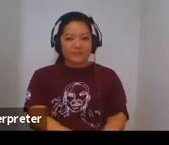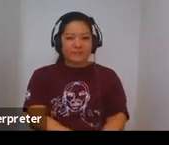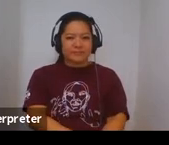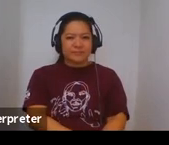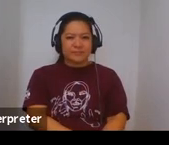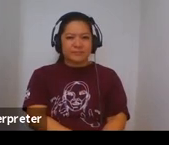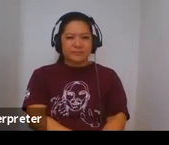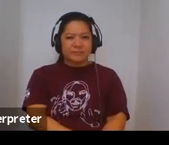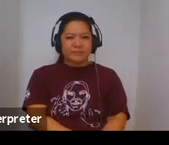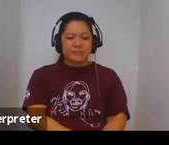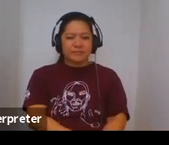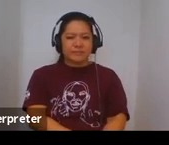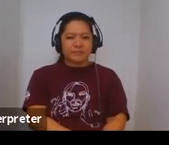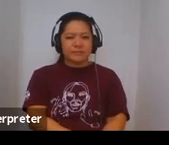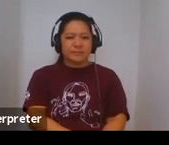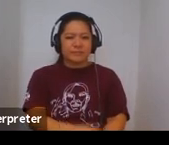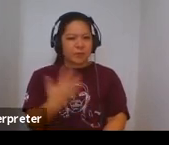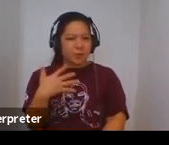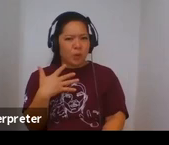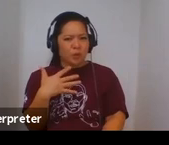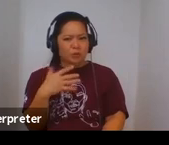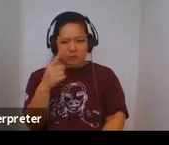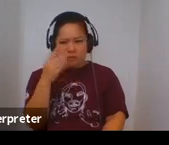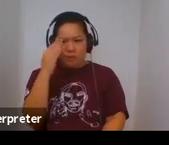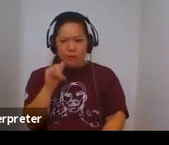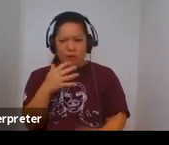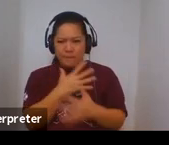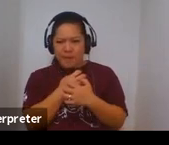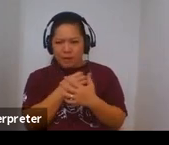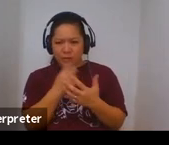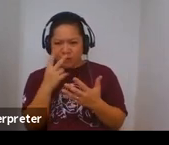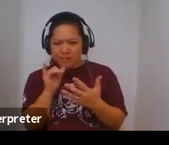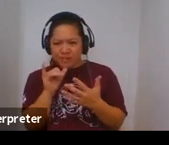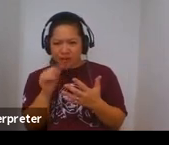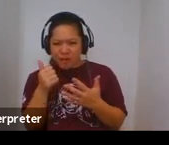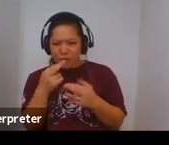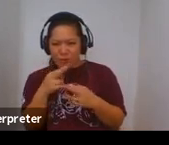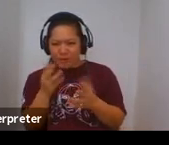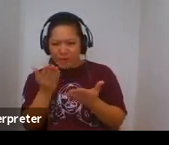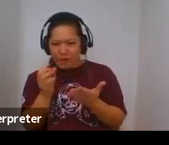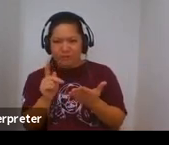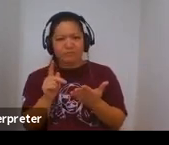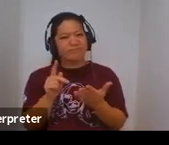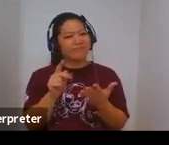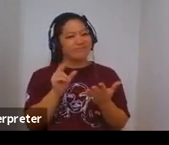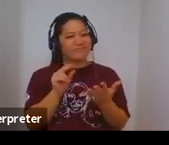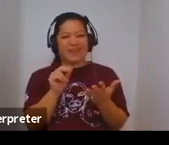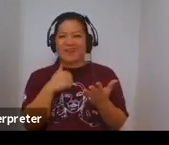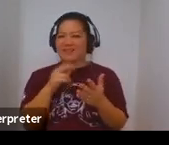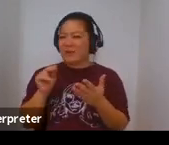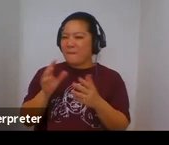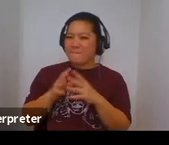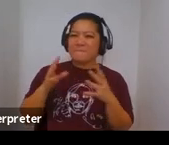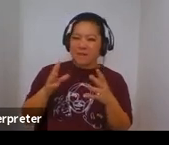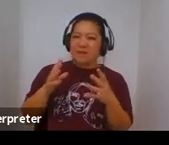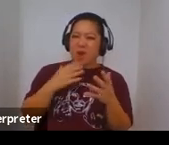Guys! Oh, dude! There's a bear in your other room here. What? Oh, that's just a big, angry, hungry